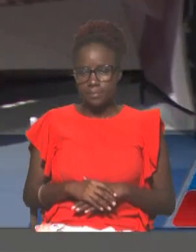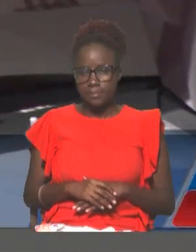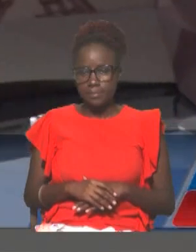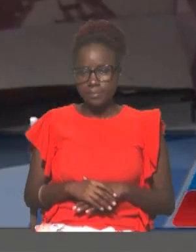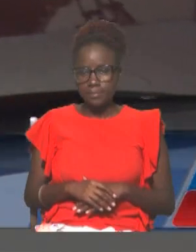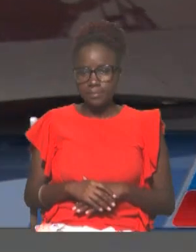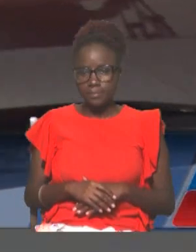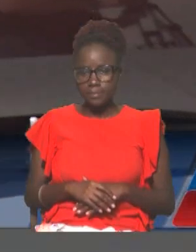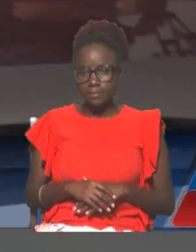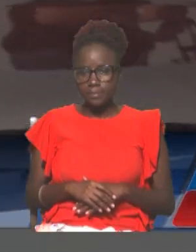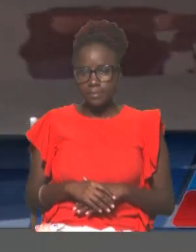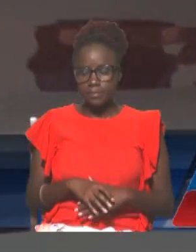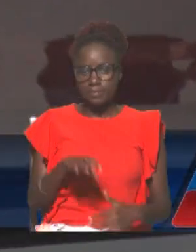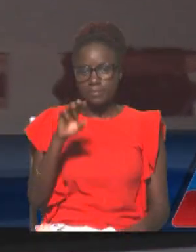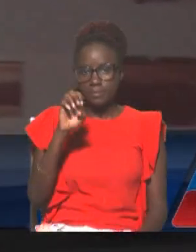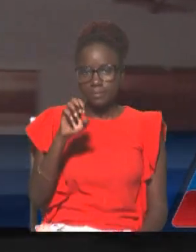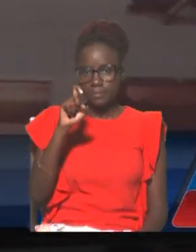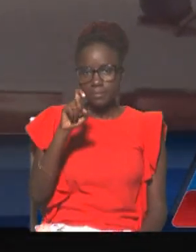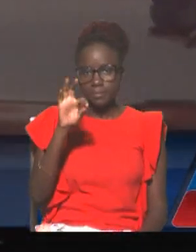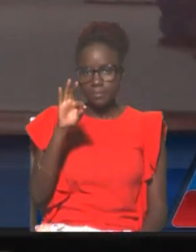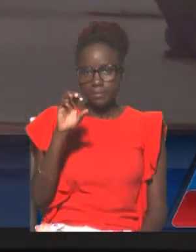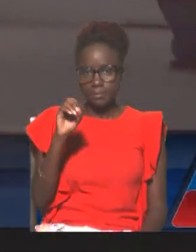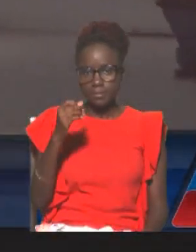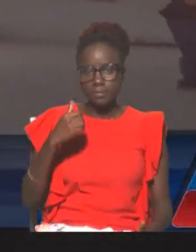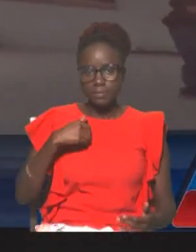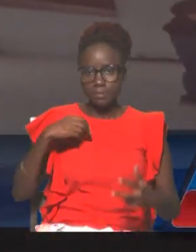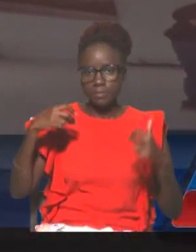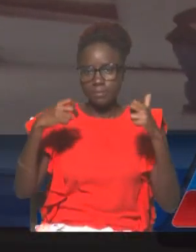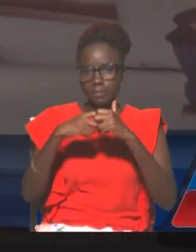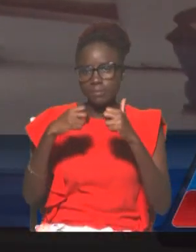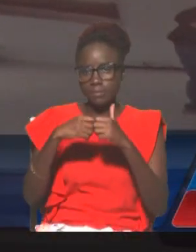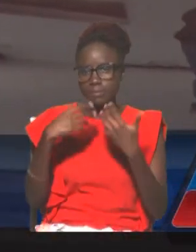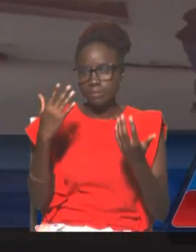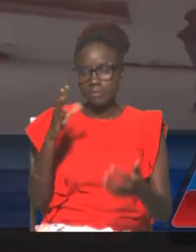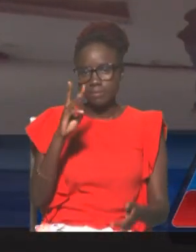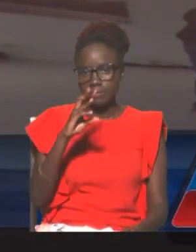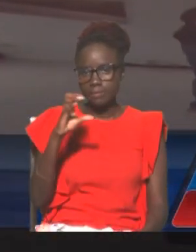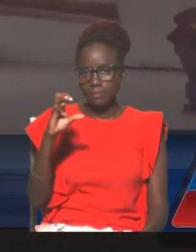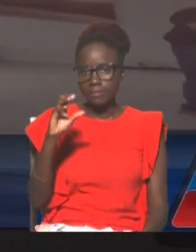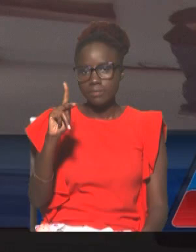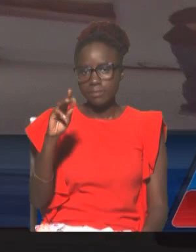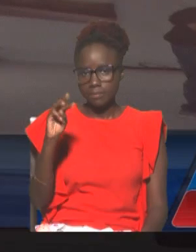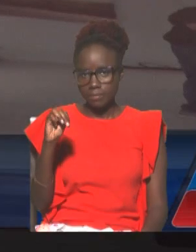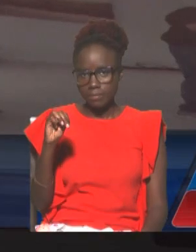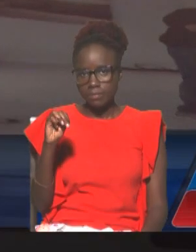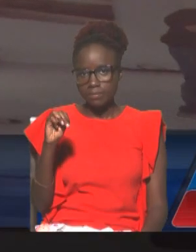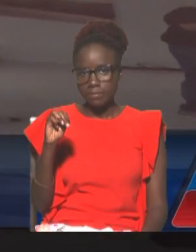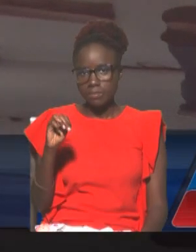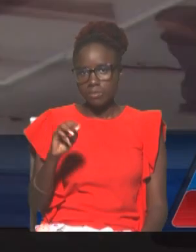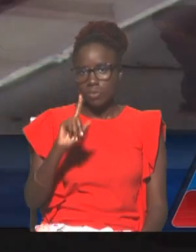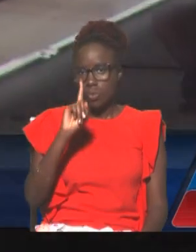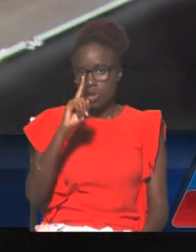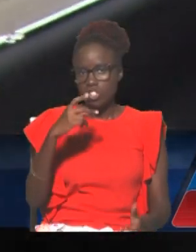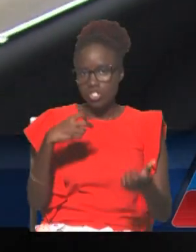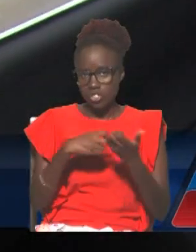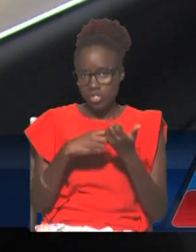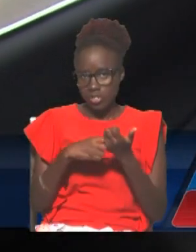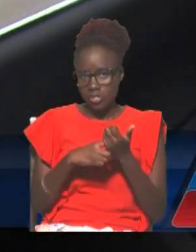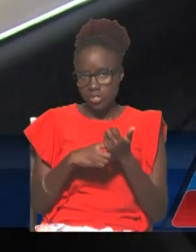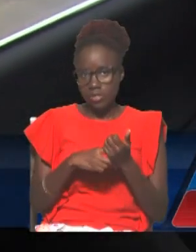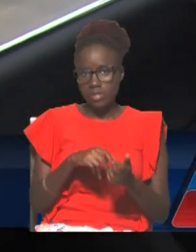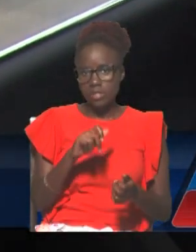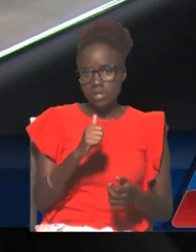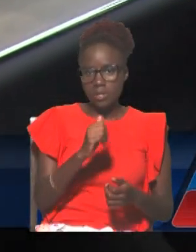Massy Motors said the EX90 has an electric range of up to 600 kilometers on a single charge and goes